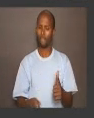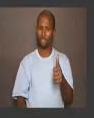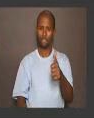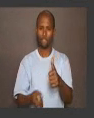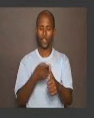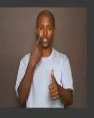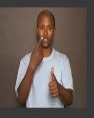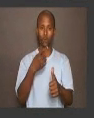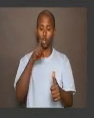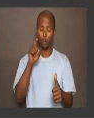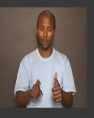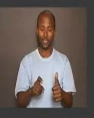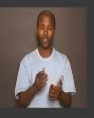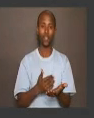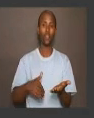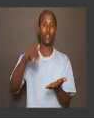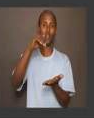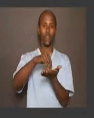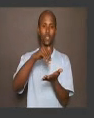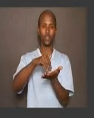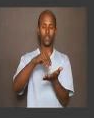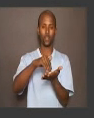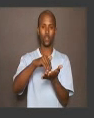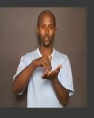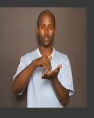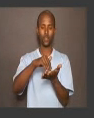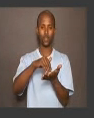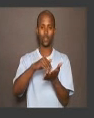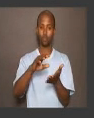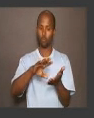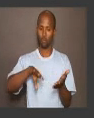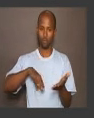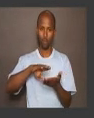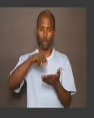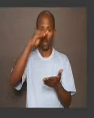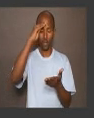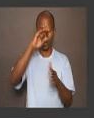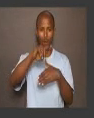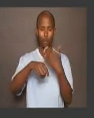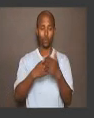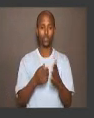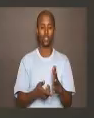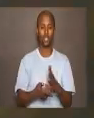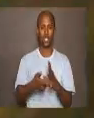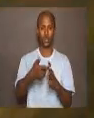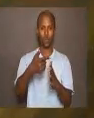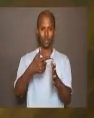First, we must revise what we have already learned about